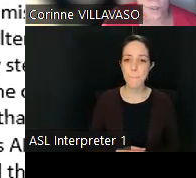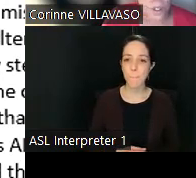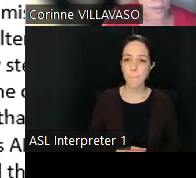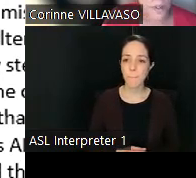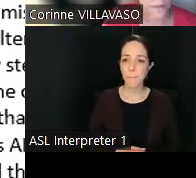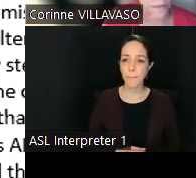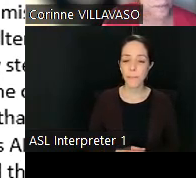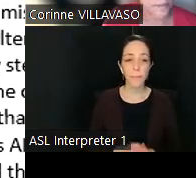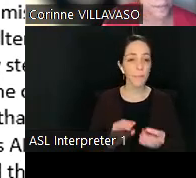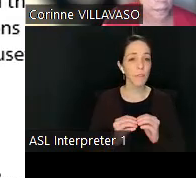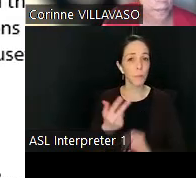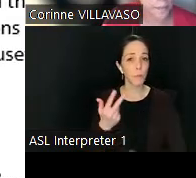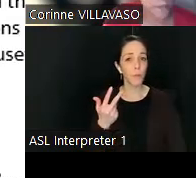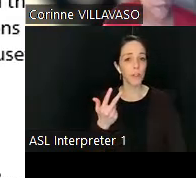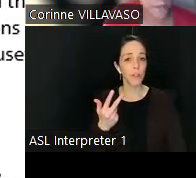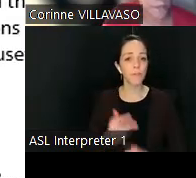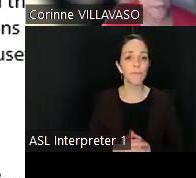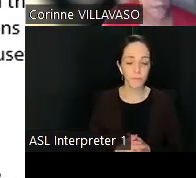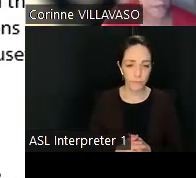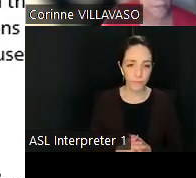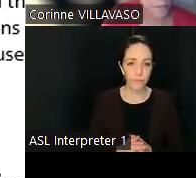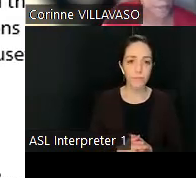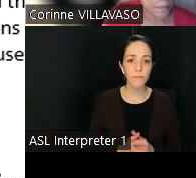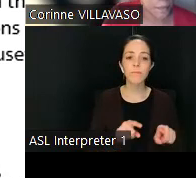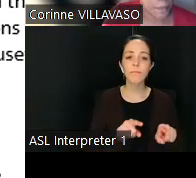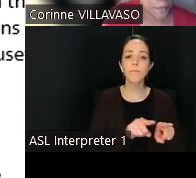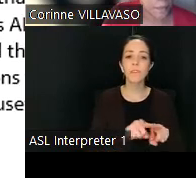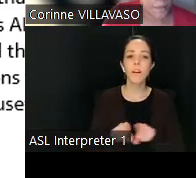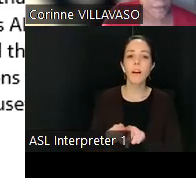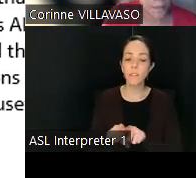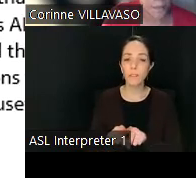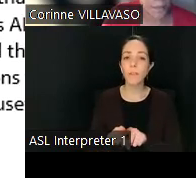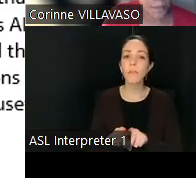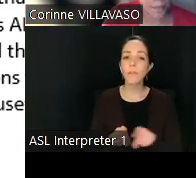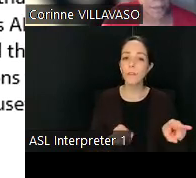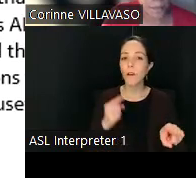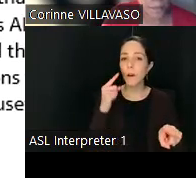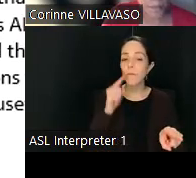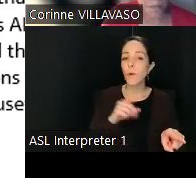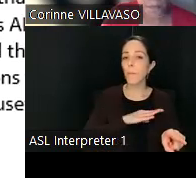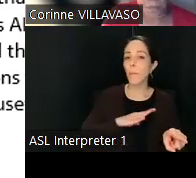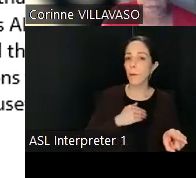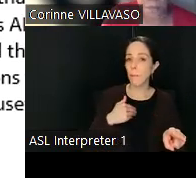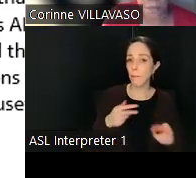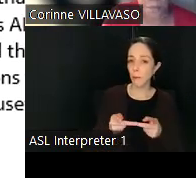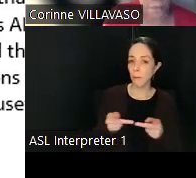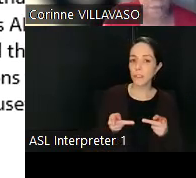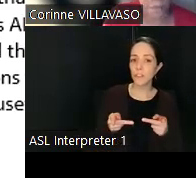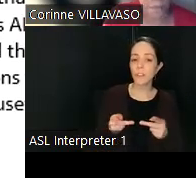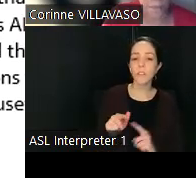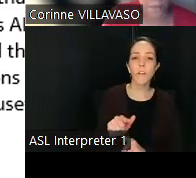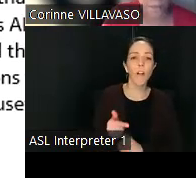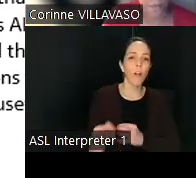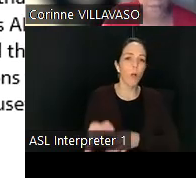In number three, mm-hmm. In addition to seated board membership positions, alternate members shall be